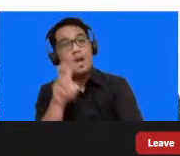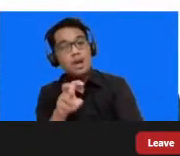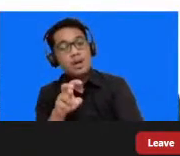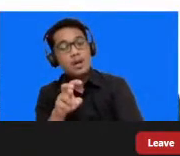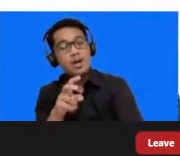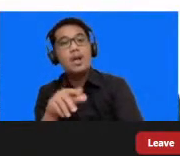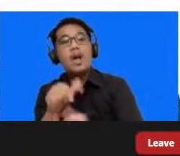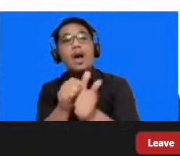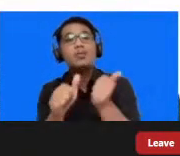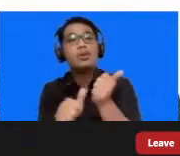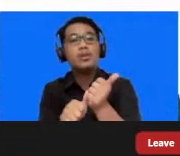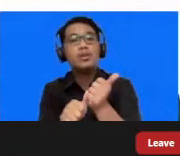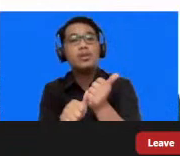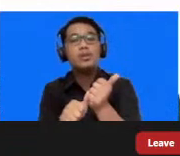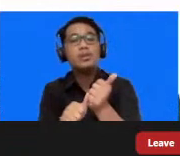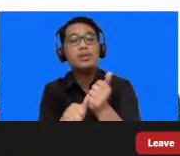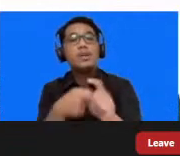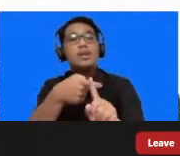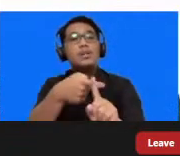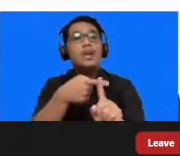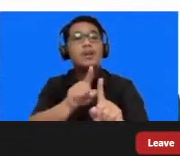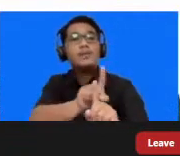the society. So